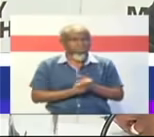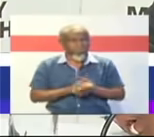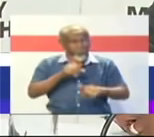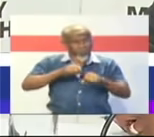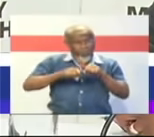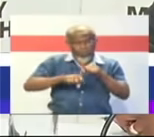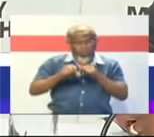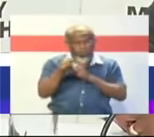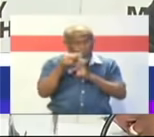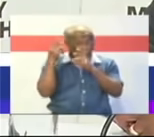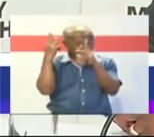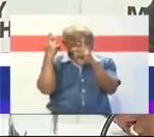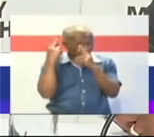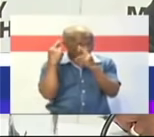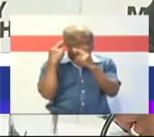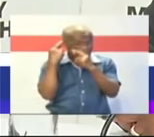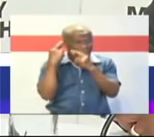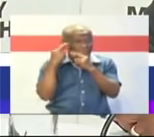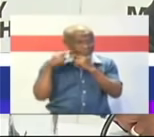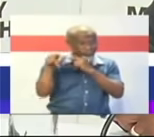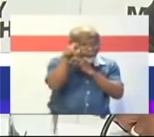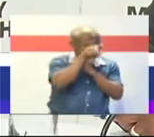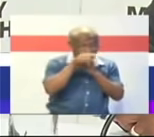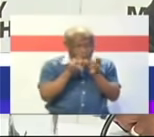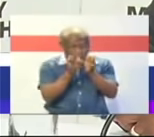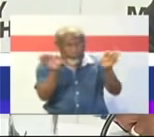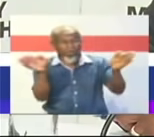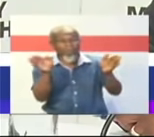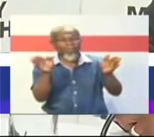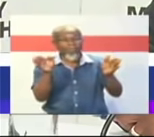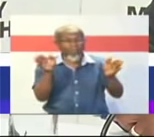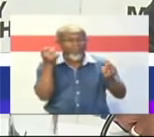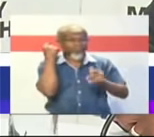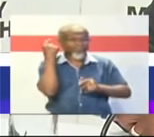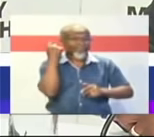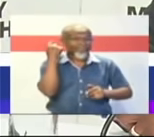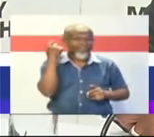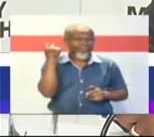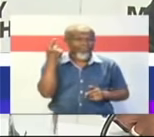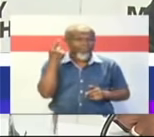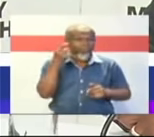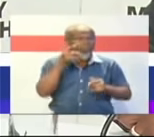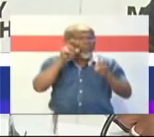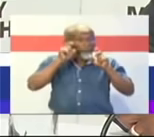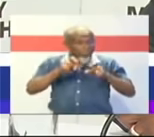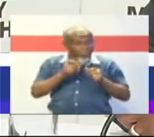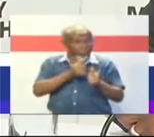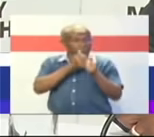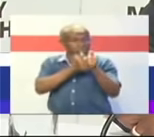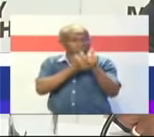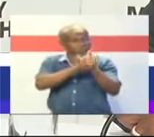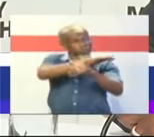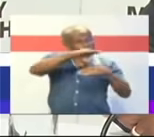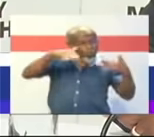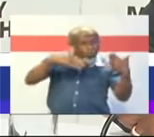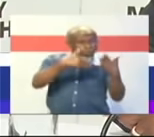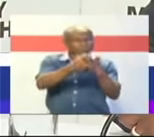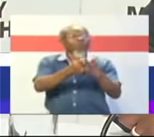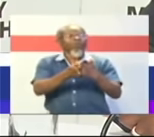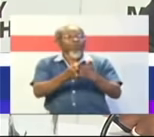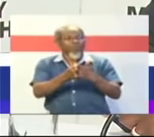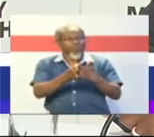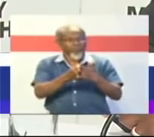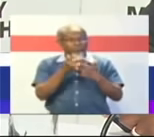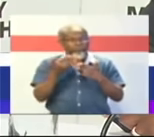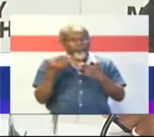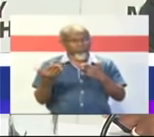So we are hoping that the understanding in the population is that we need to continue all the things that we've been